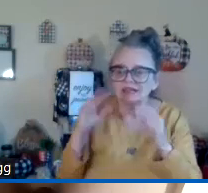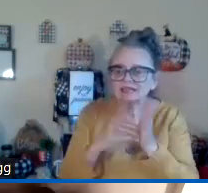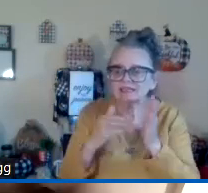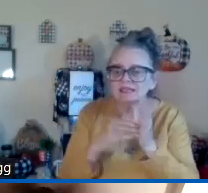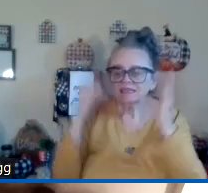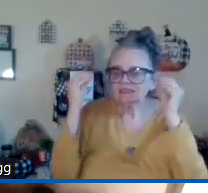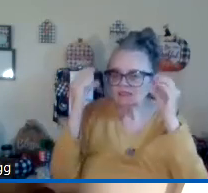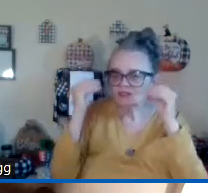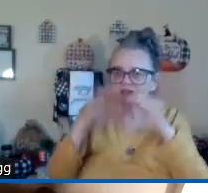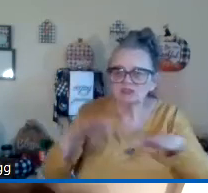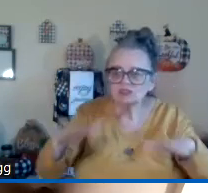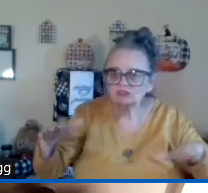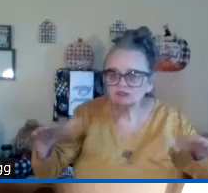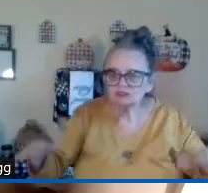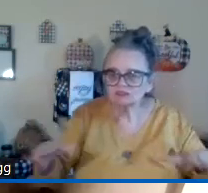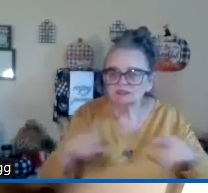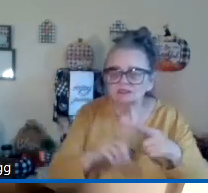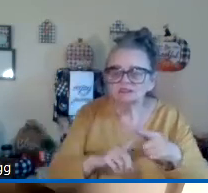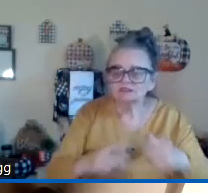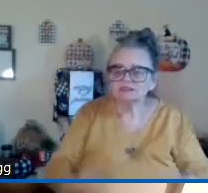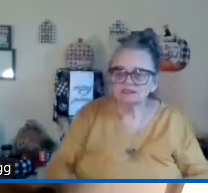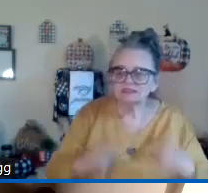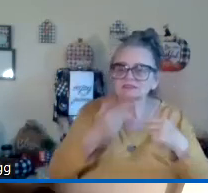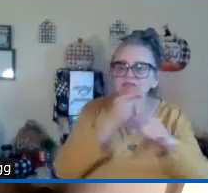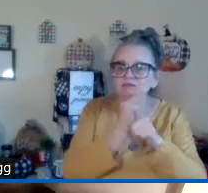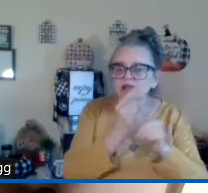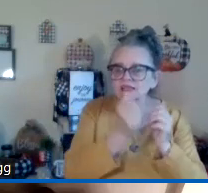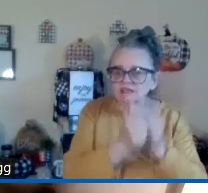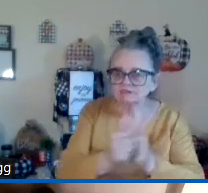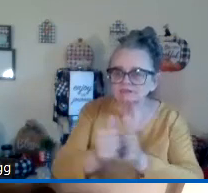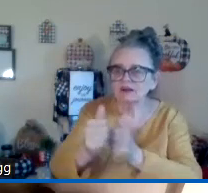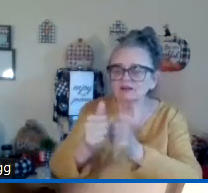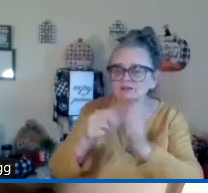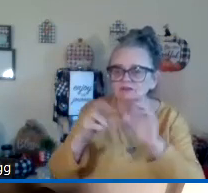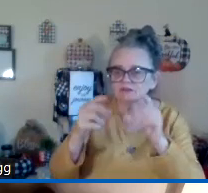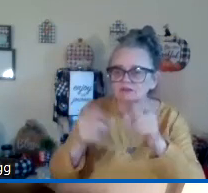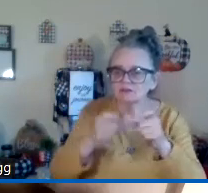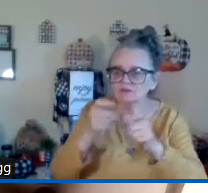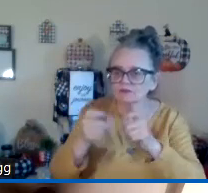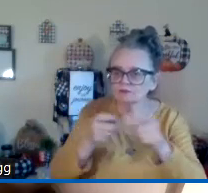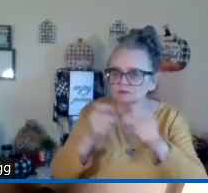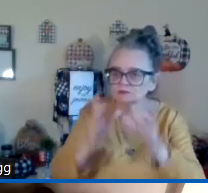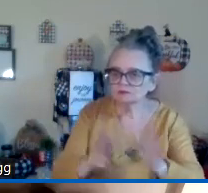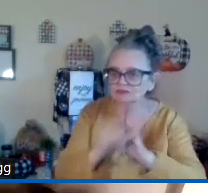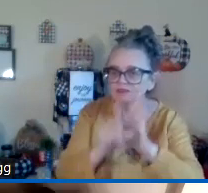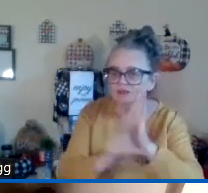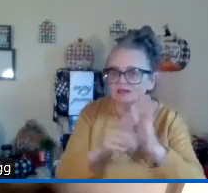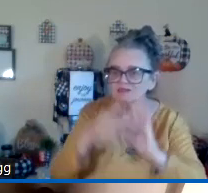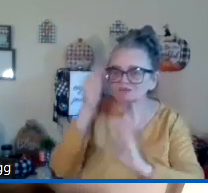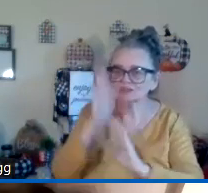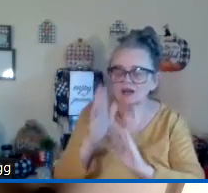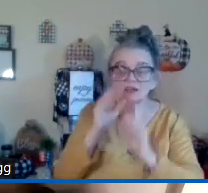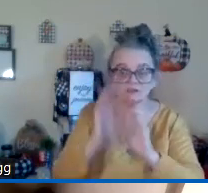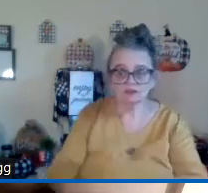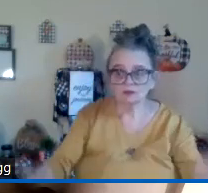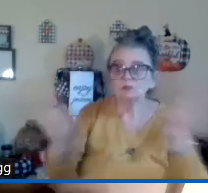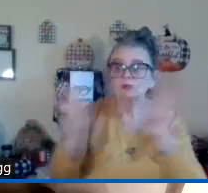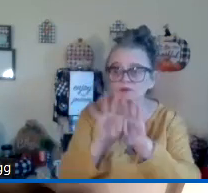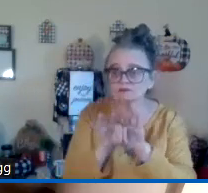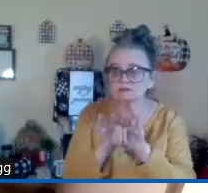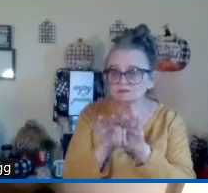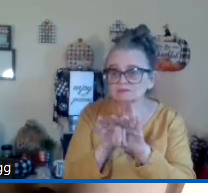so again, teaching our children to live right and follow the rules, the laws of God are